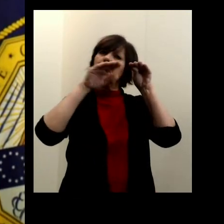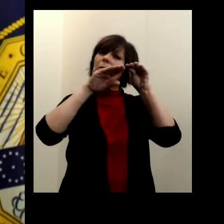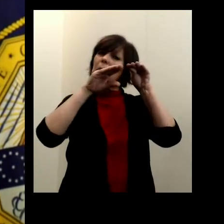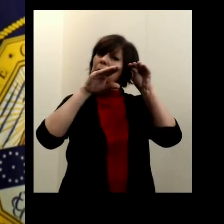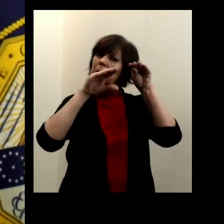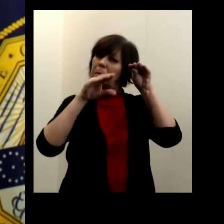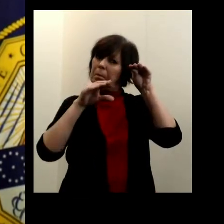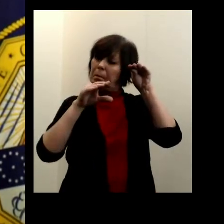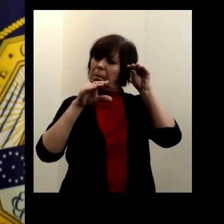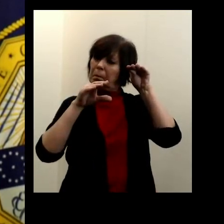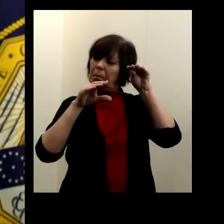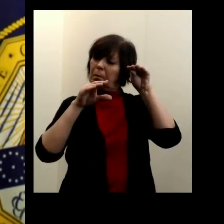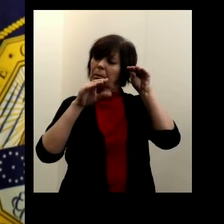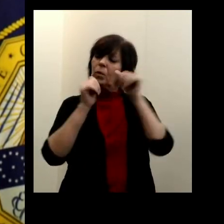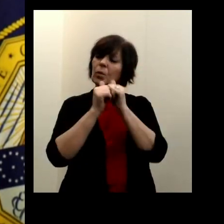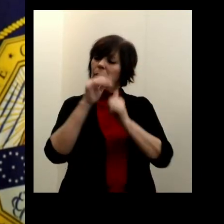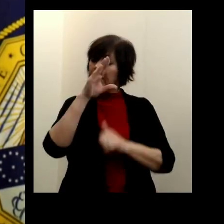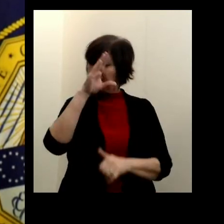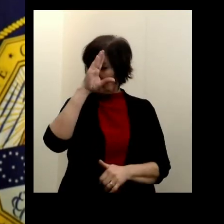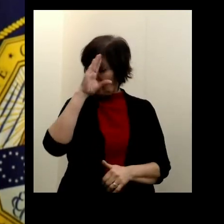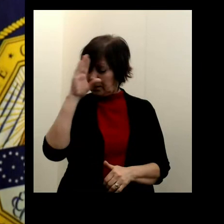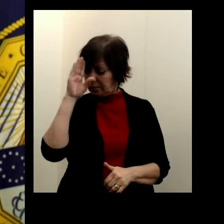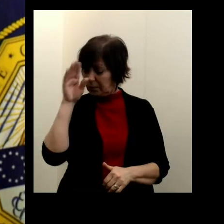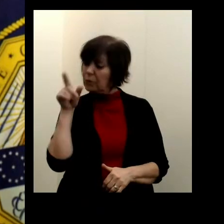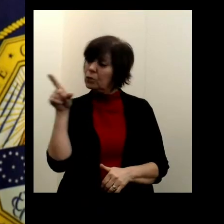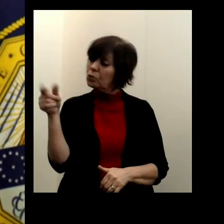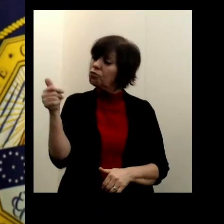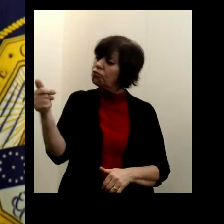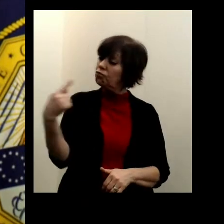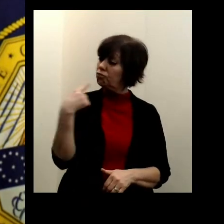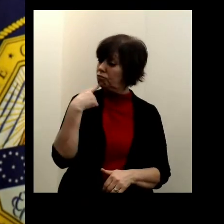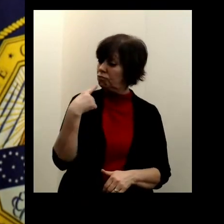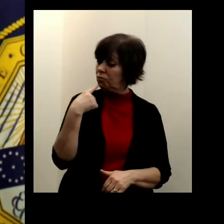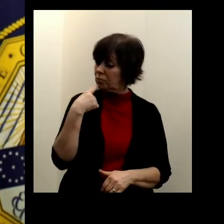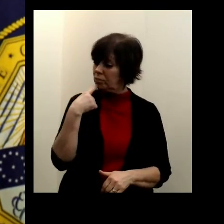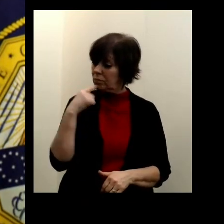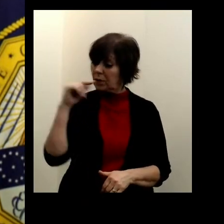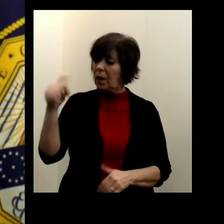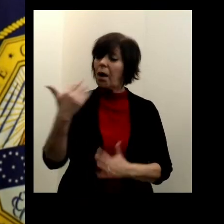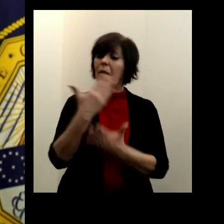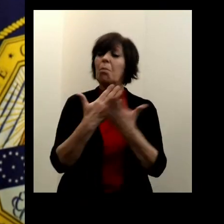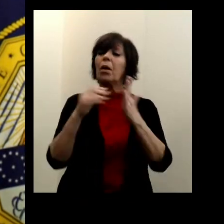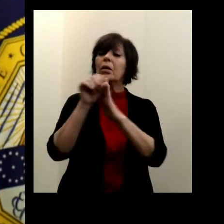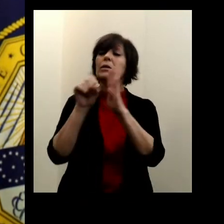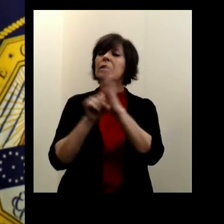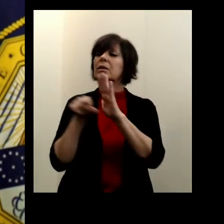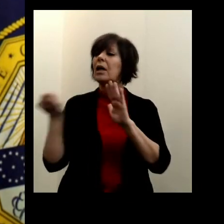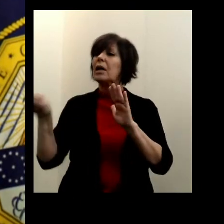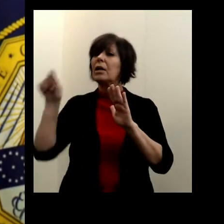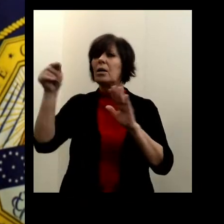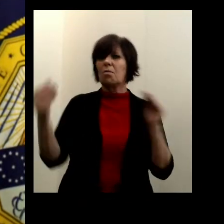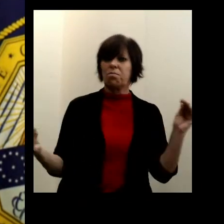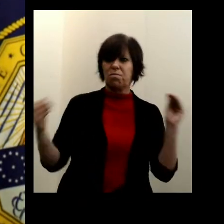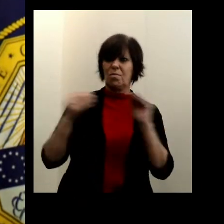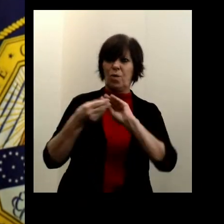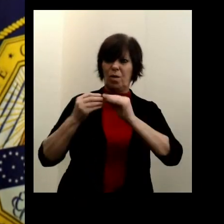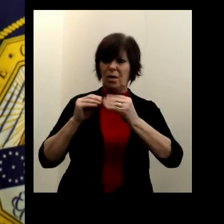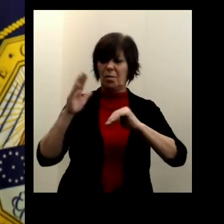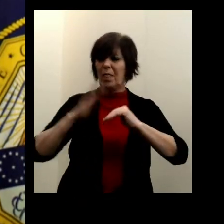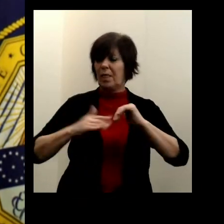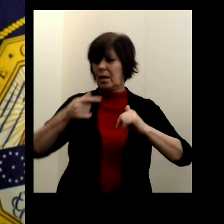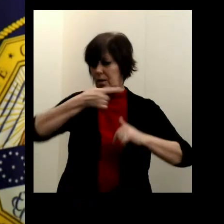in terms of hospitalization, and as you yourself mentioned, there are other parts of the state that now have higher hospitalization rates than we